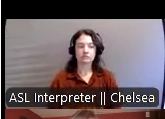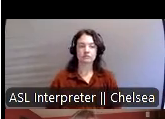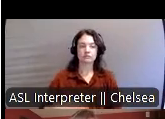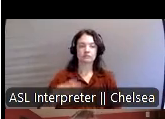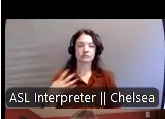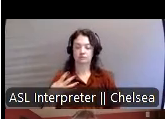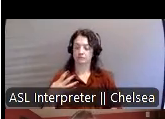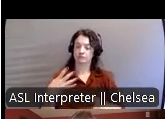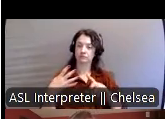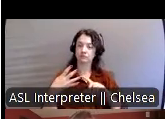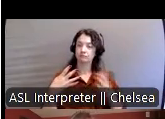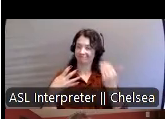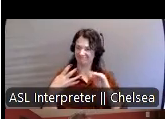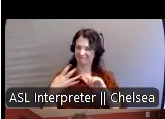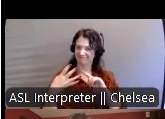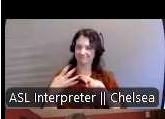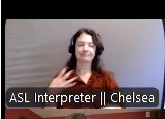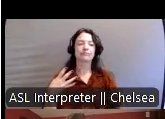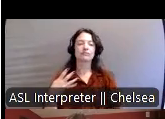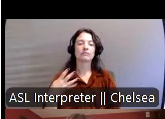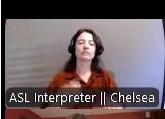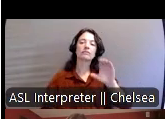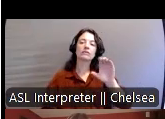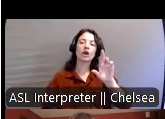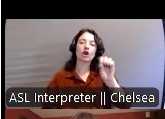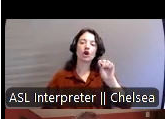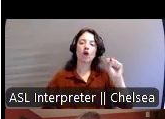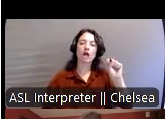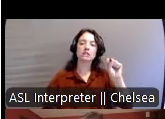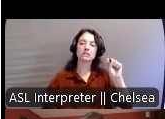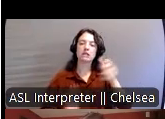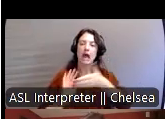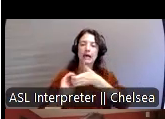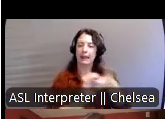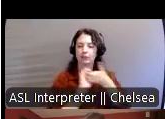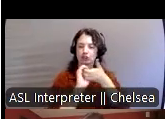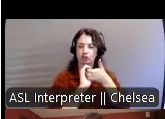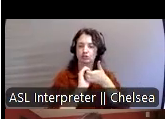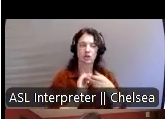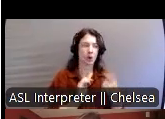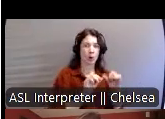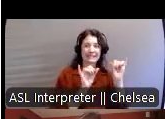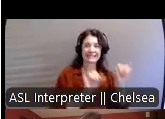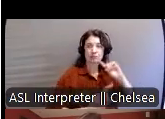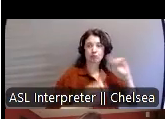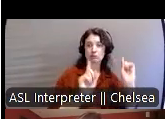The next recommendation is cross-collaboration. We know that no single system can respond to this